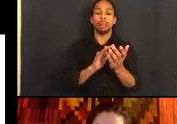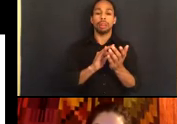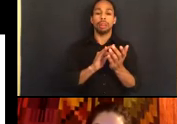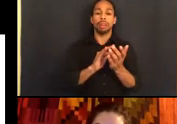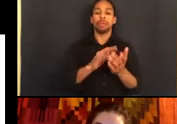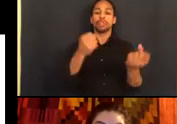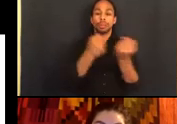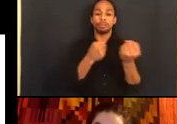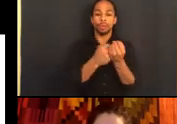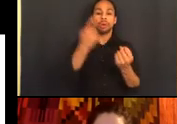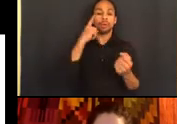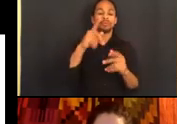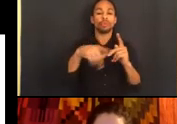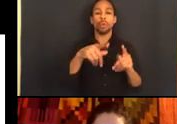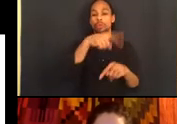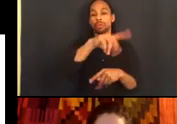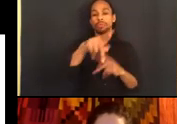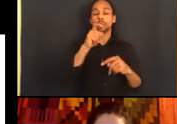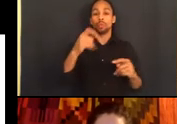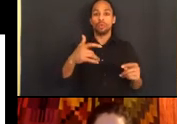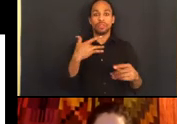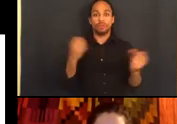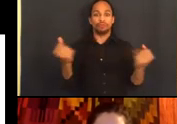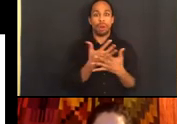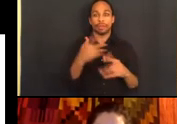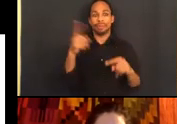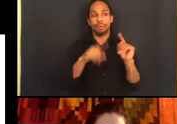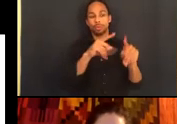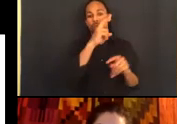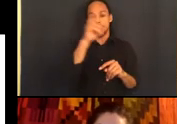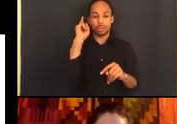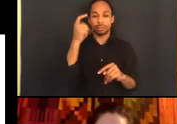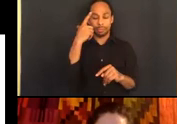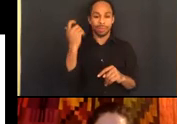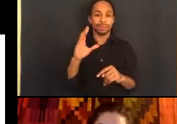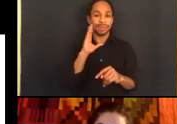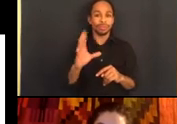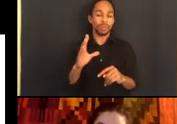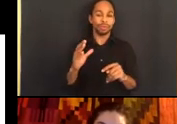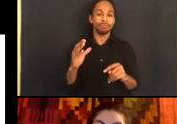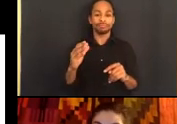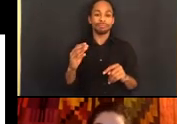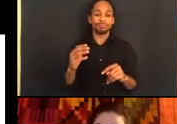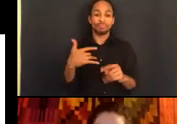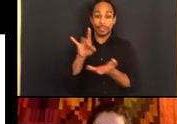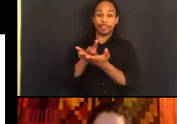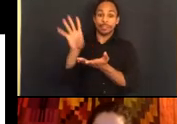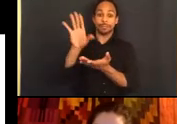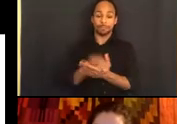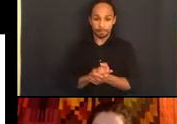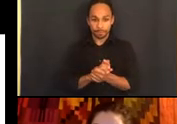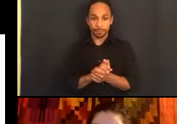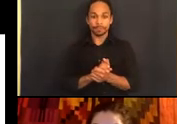this work is one of the most traditional ways to respond to a crisis. Many of us come from communities where survival already depends on each